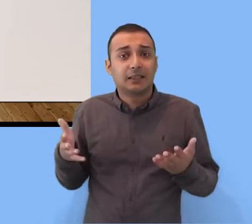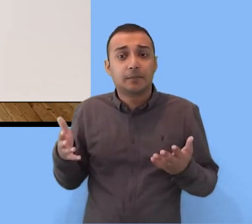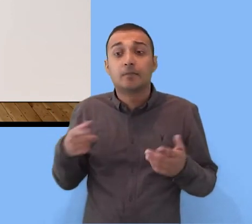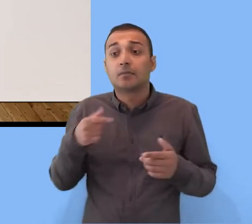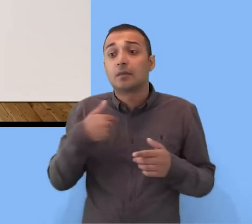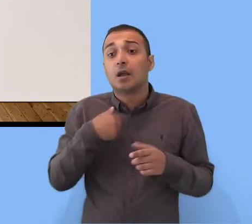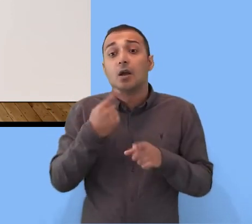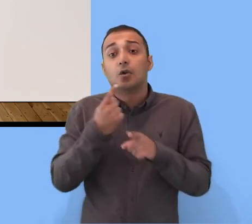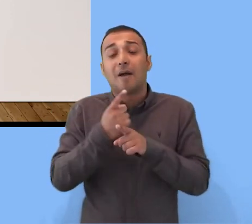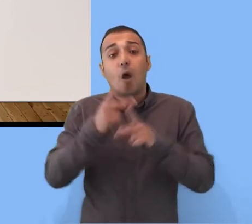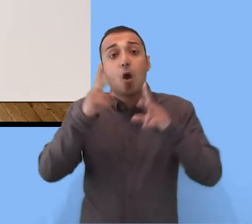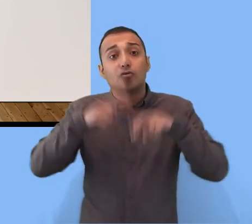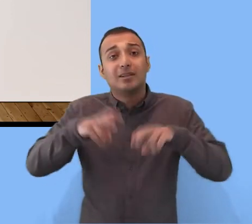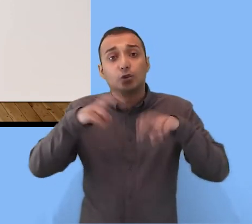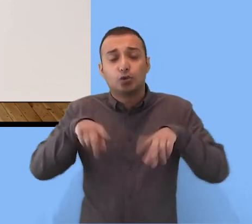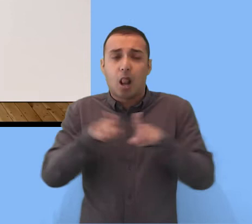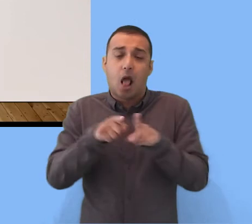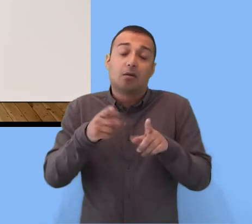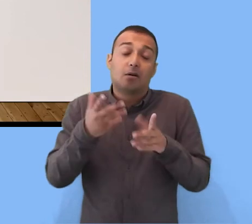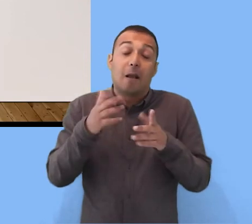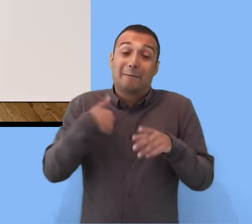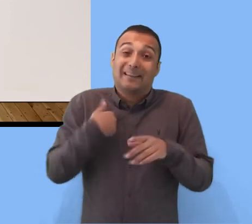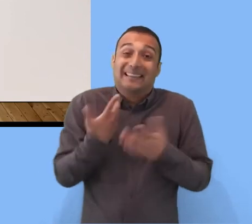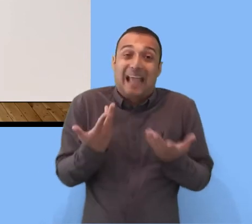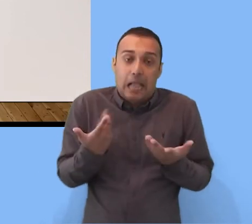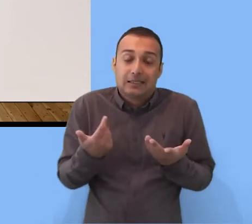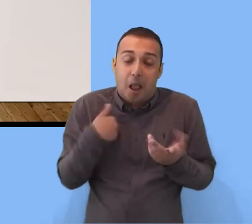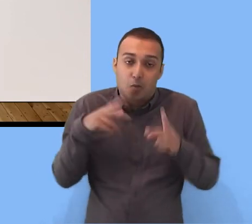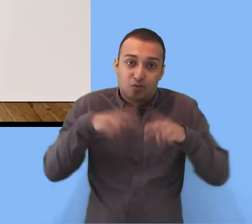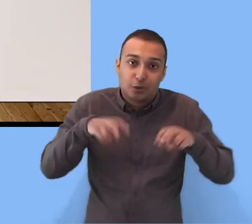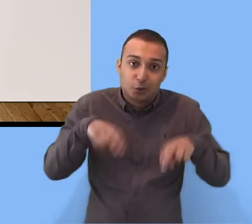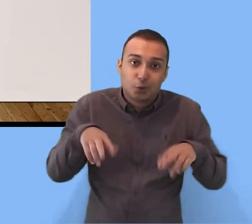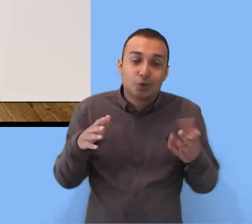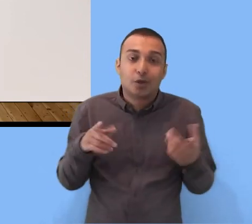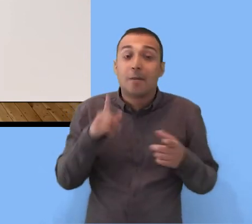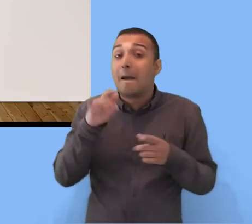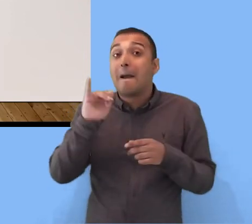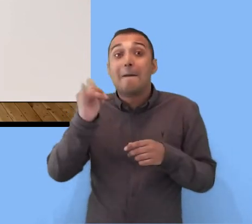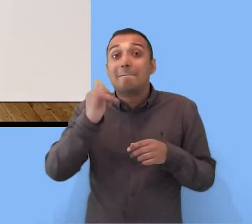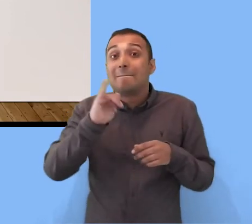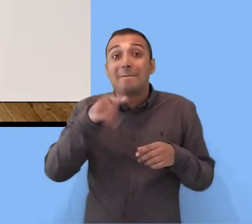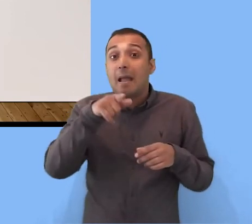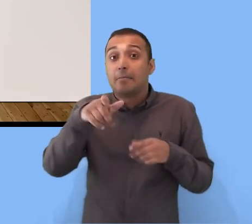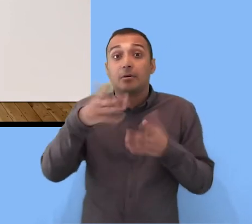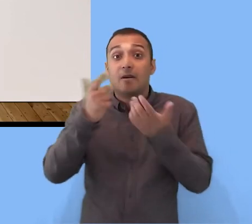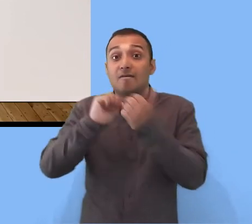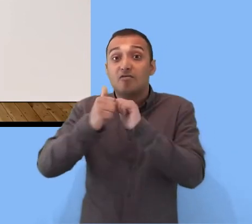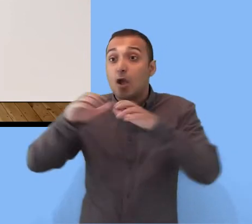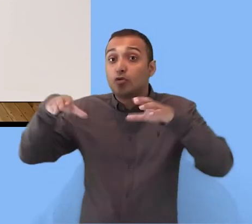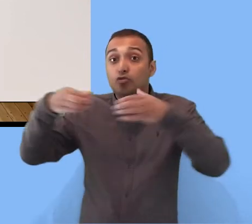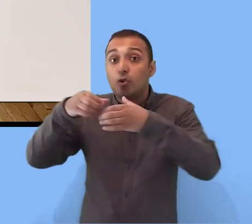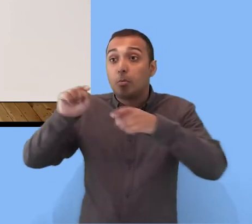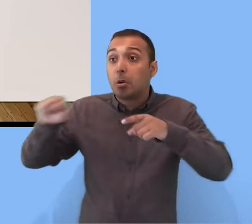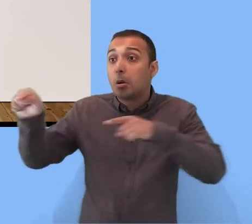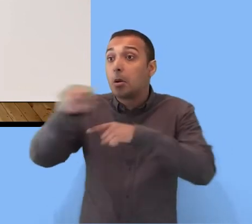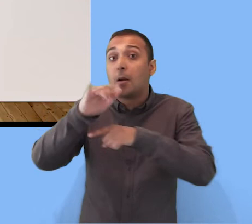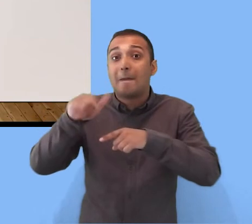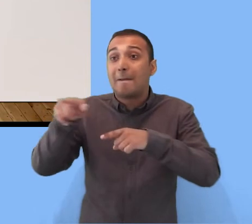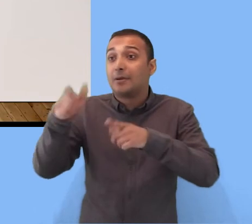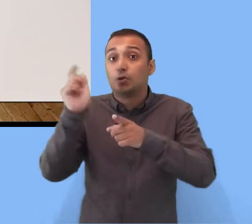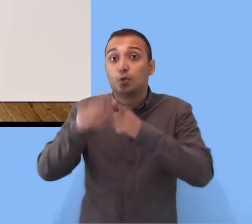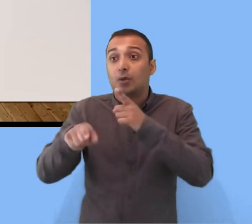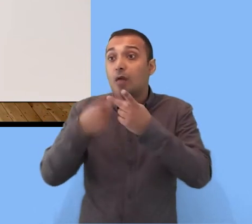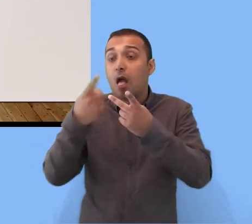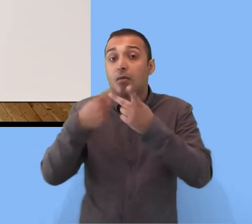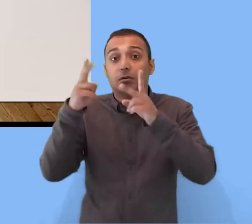I do mean people like me, but anybody in your school or setting or friends group or family that's doing any later study, like